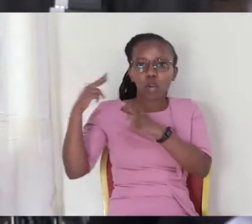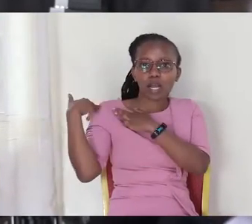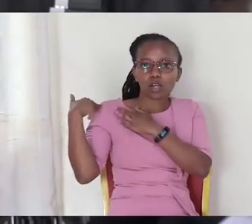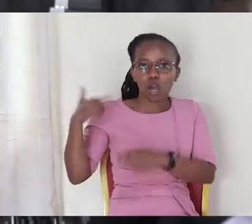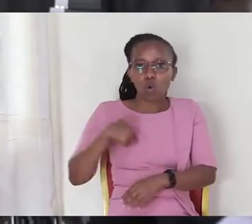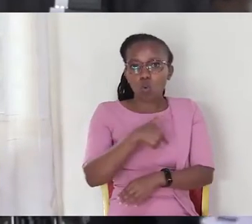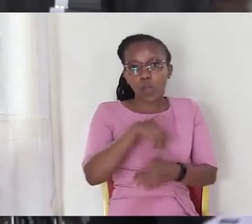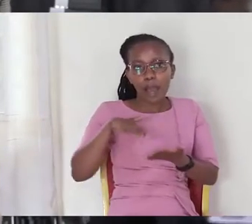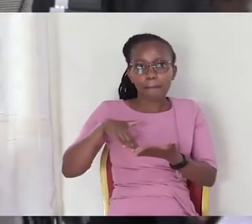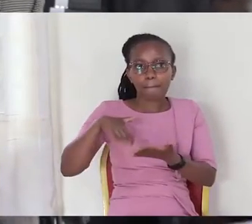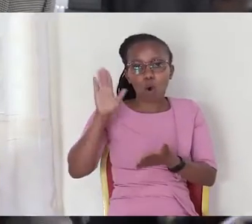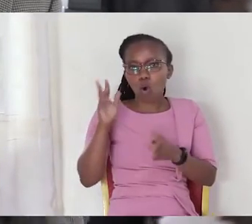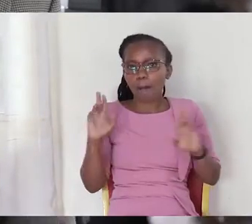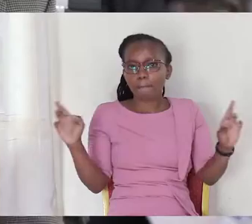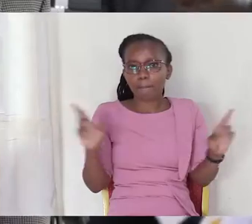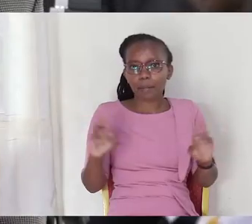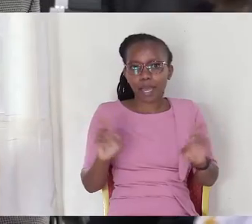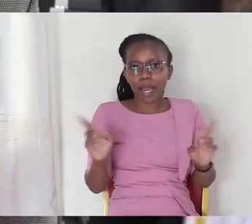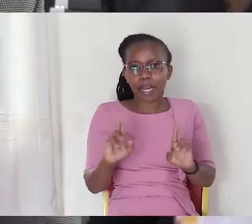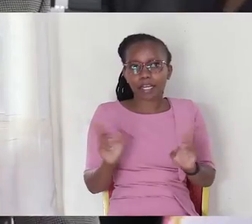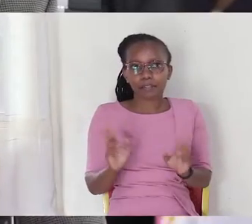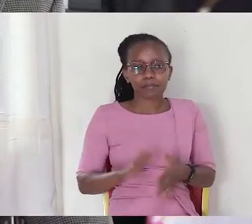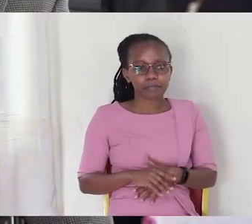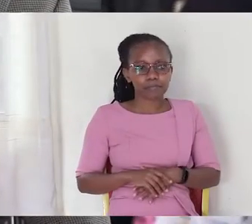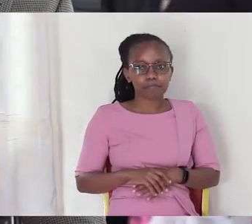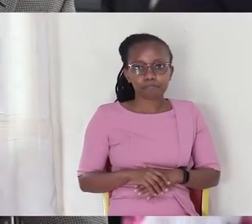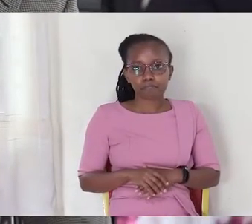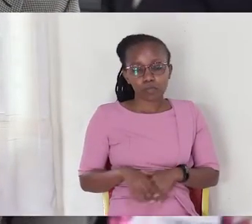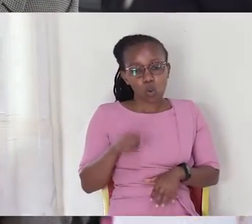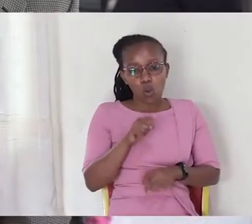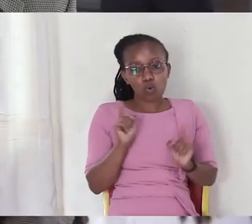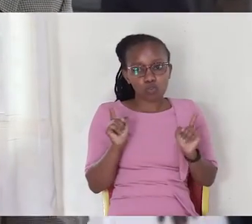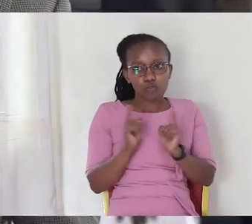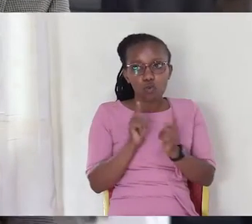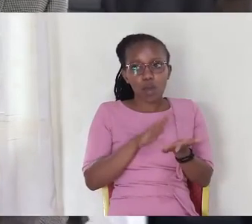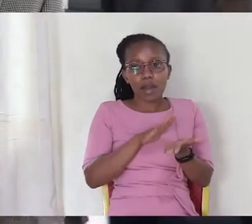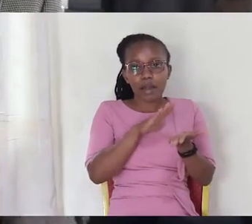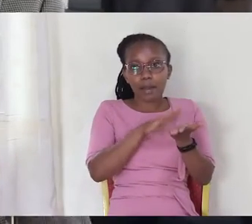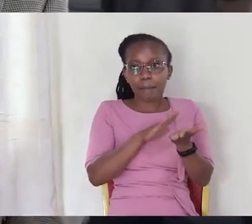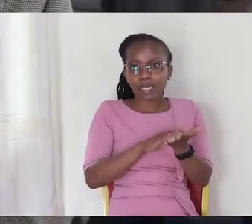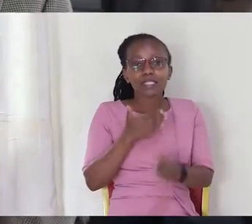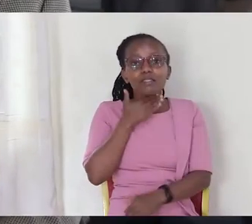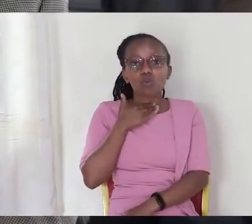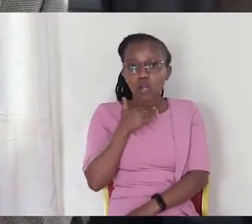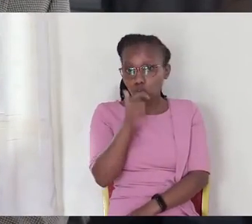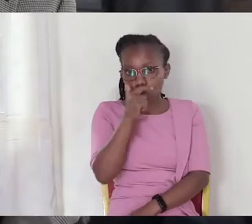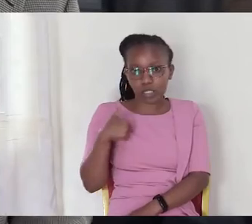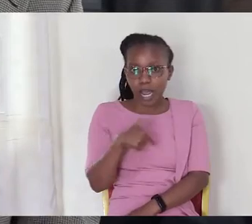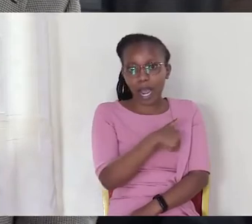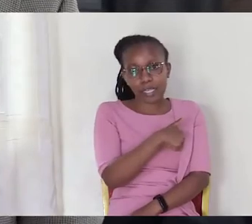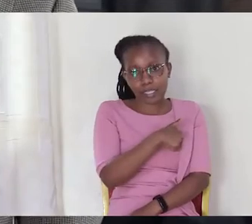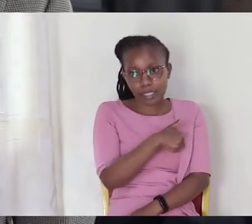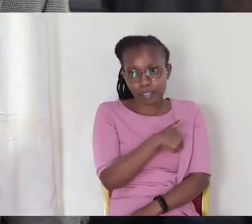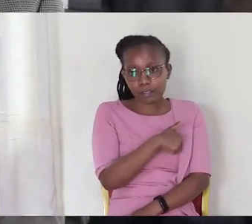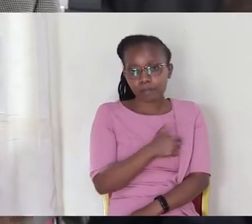more and more prepared. So with those few remarks, I want to wish us a very